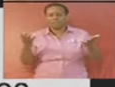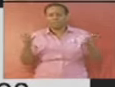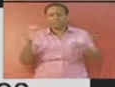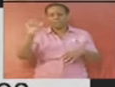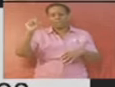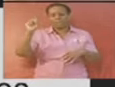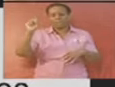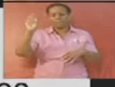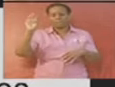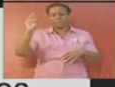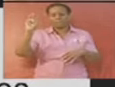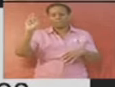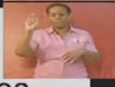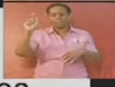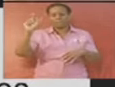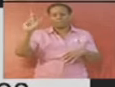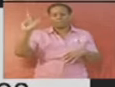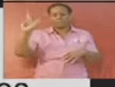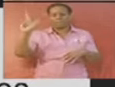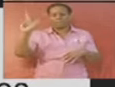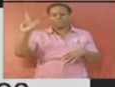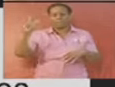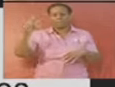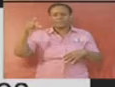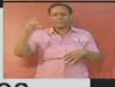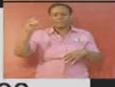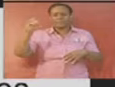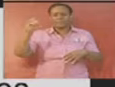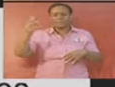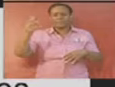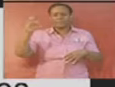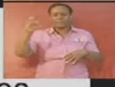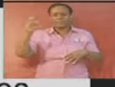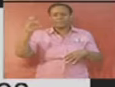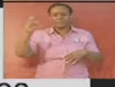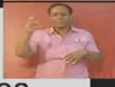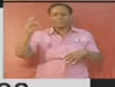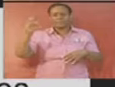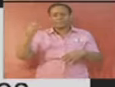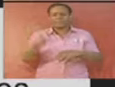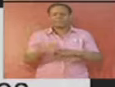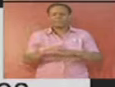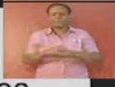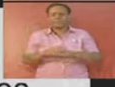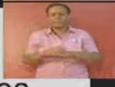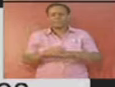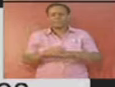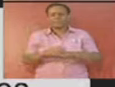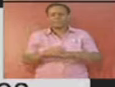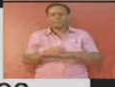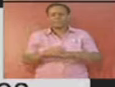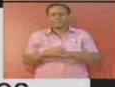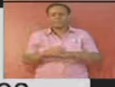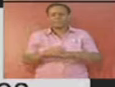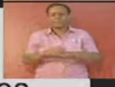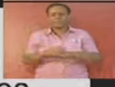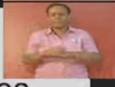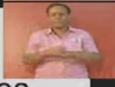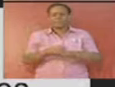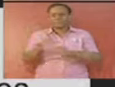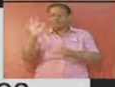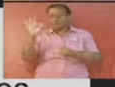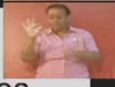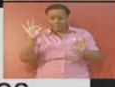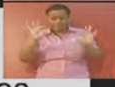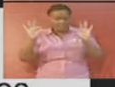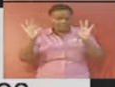1796. Basically, he took samples of what was then cowpox, some samples from the actual blebs that were creating